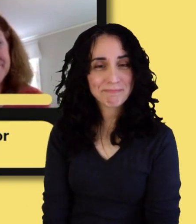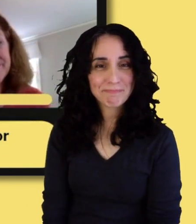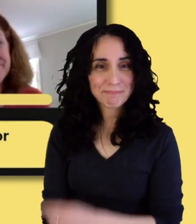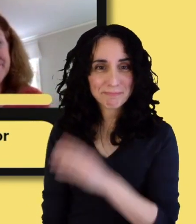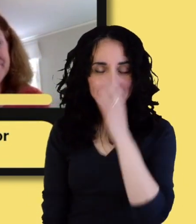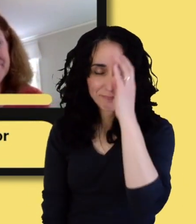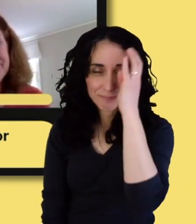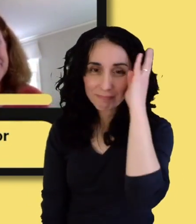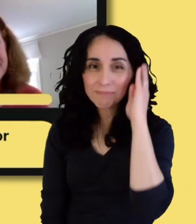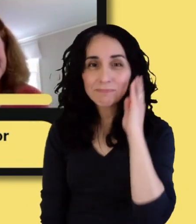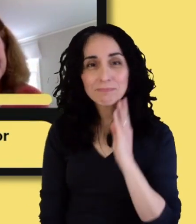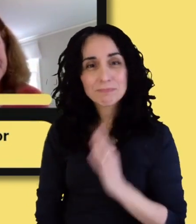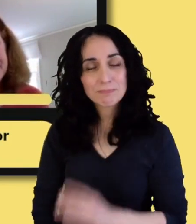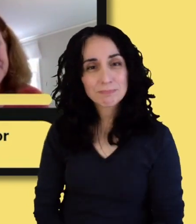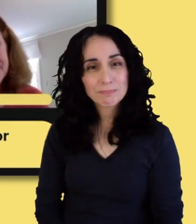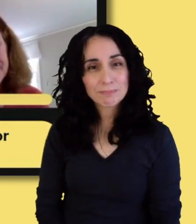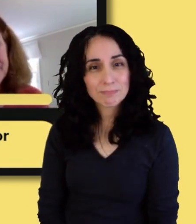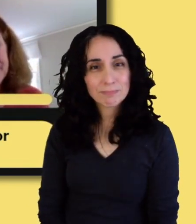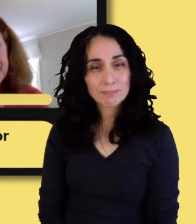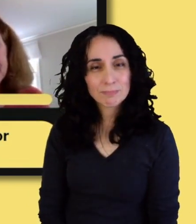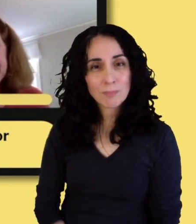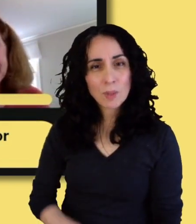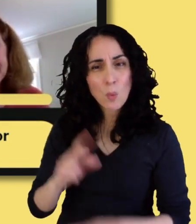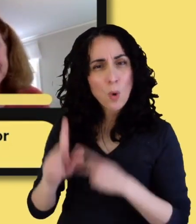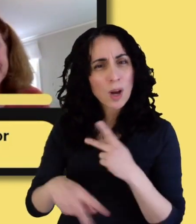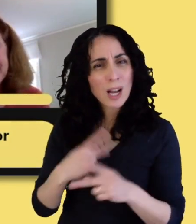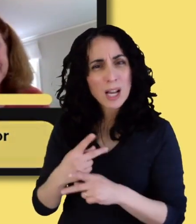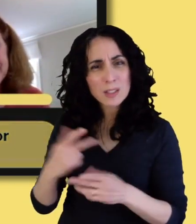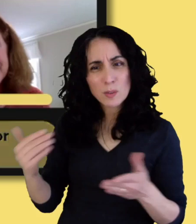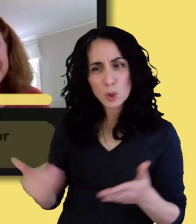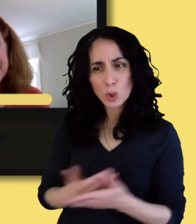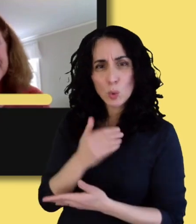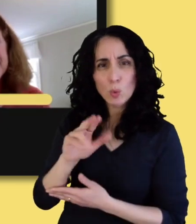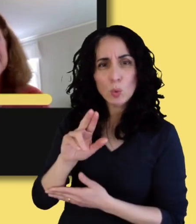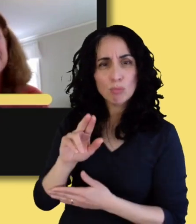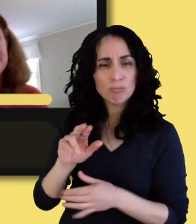What types of new norms are you seeing right now